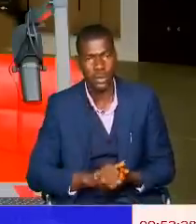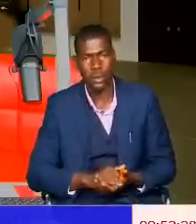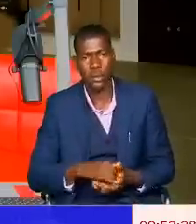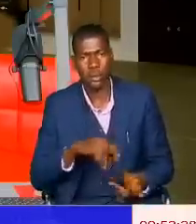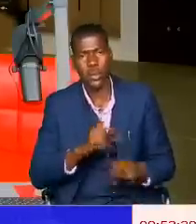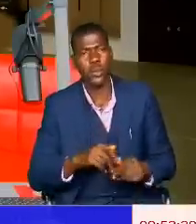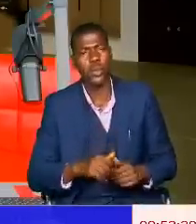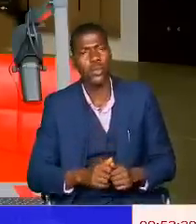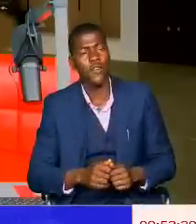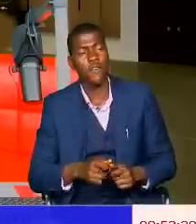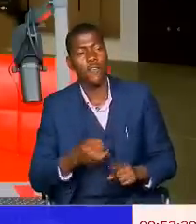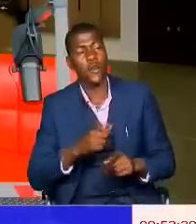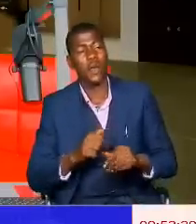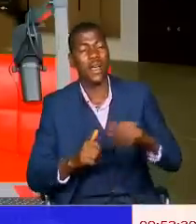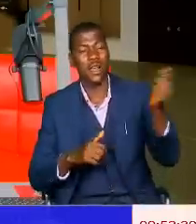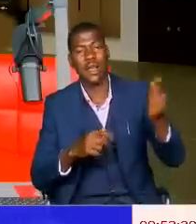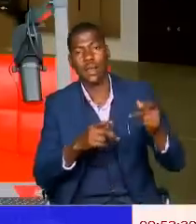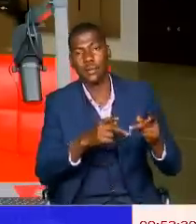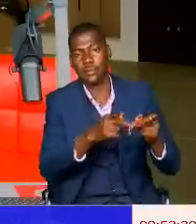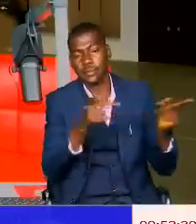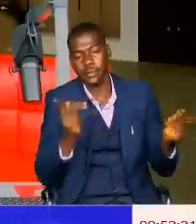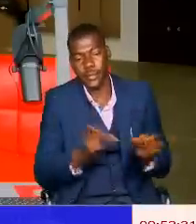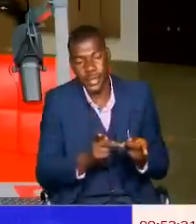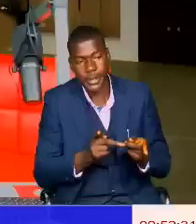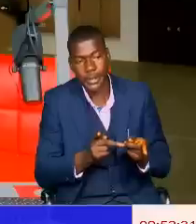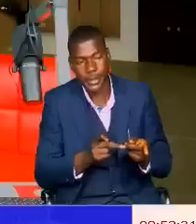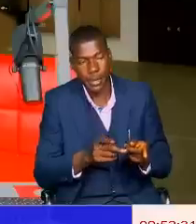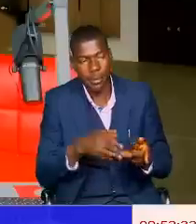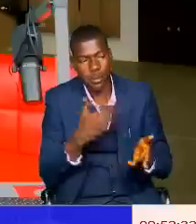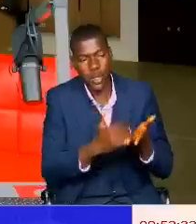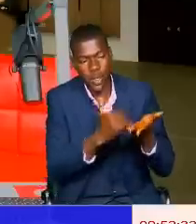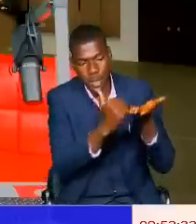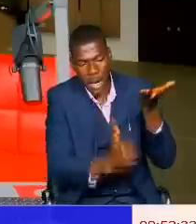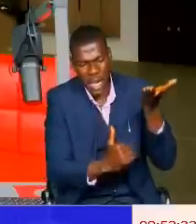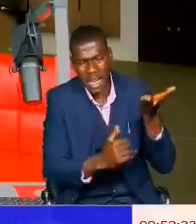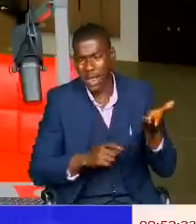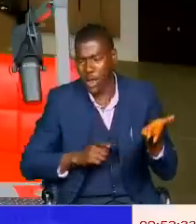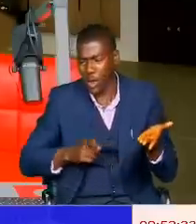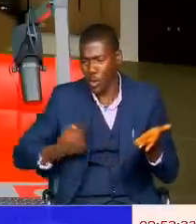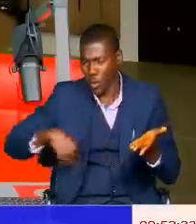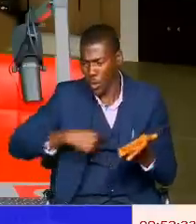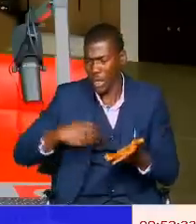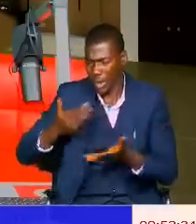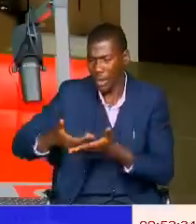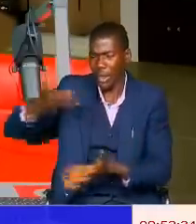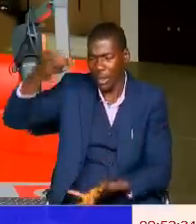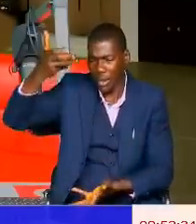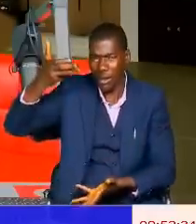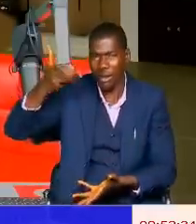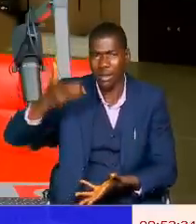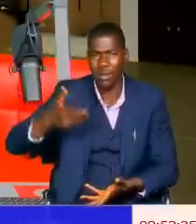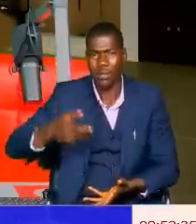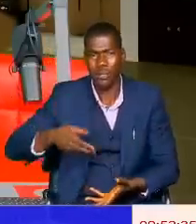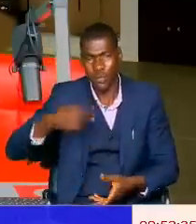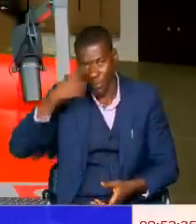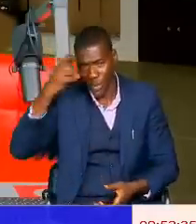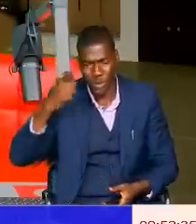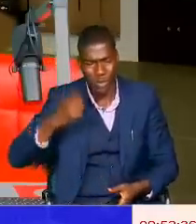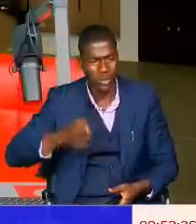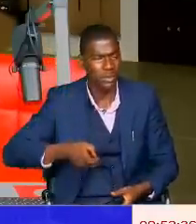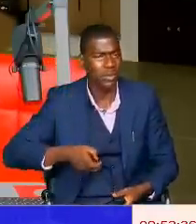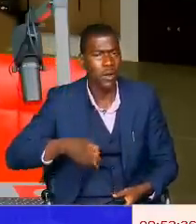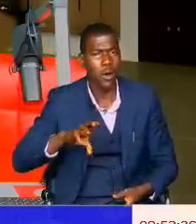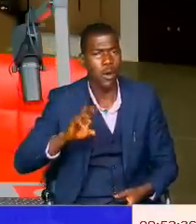come better past our own because when they listen to custom. I don't know what I understand. Yeah. Now I will give you a chance to make you explain.